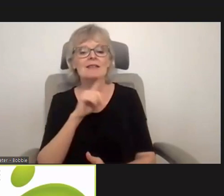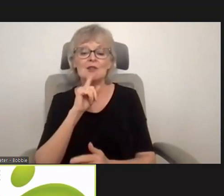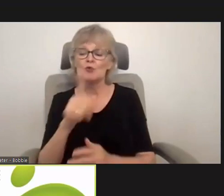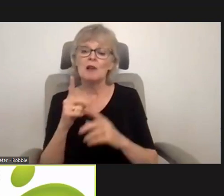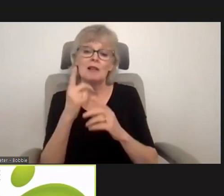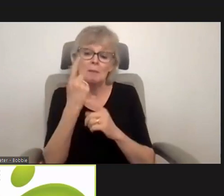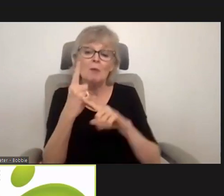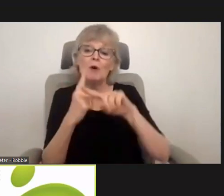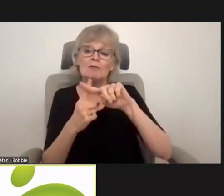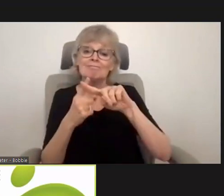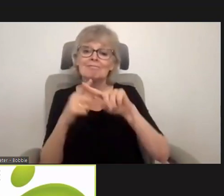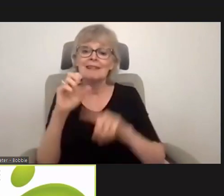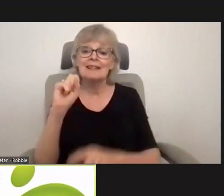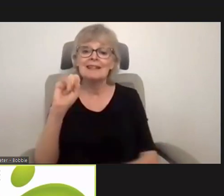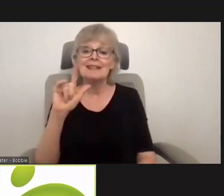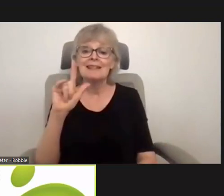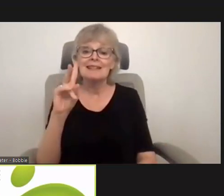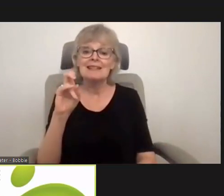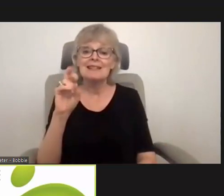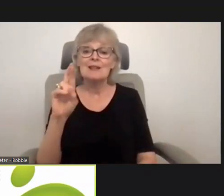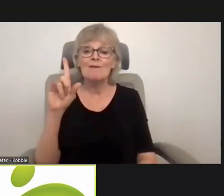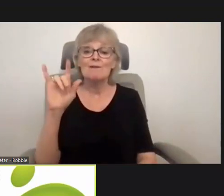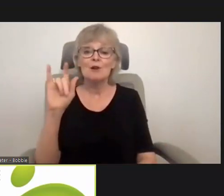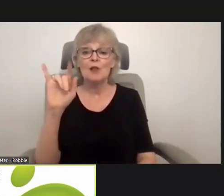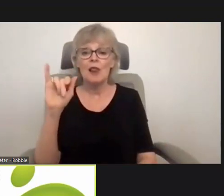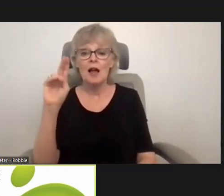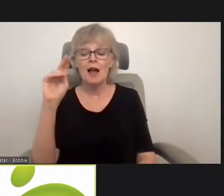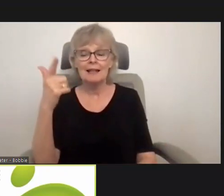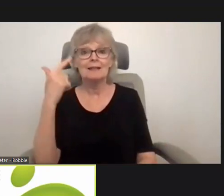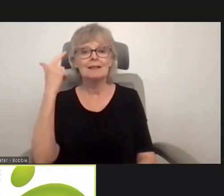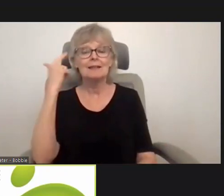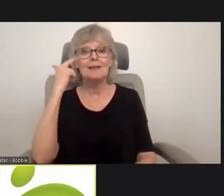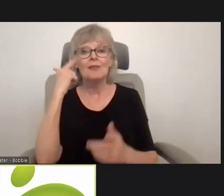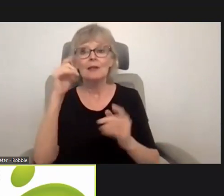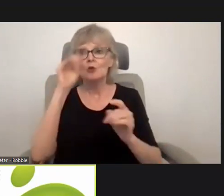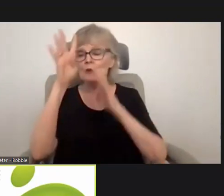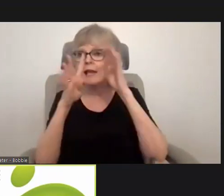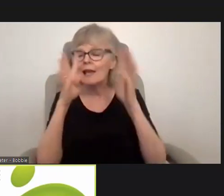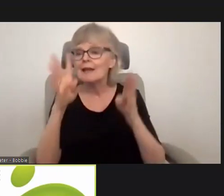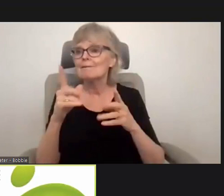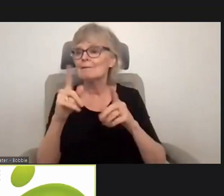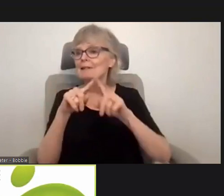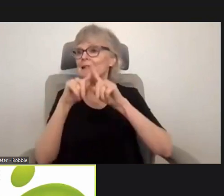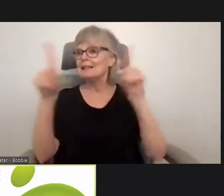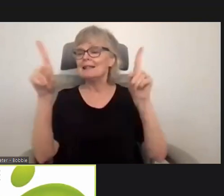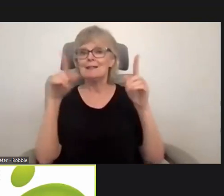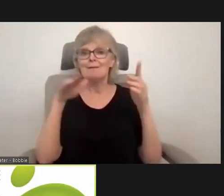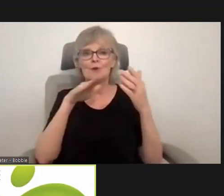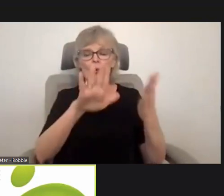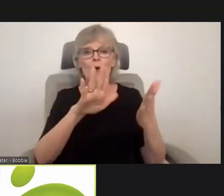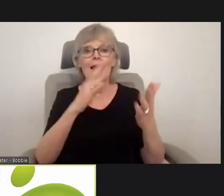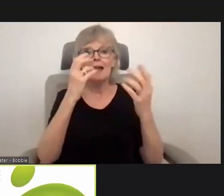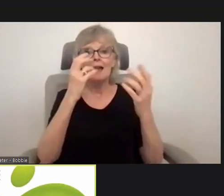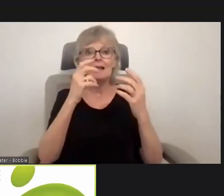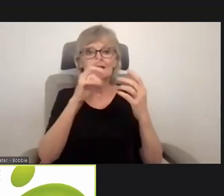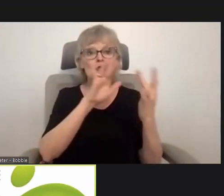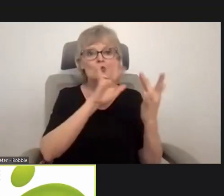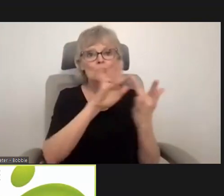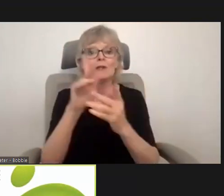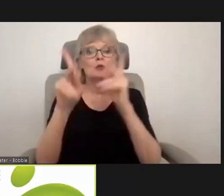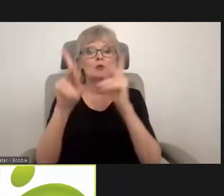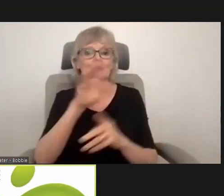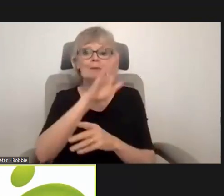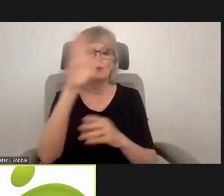a big opportunity to think creatively, to think outside the box, and to reach people we've never reached before.